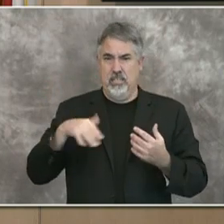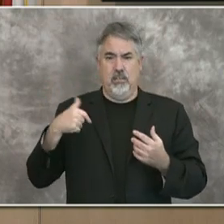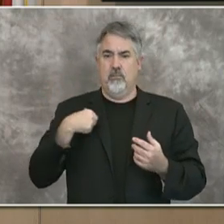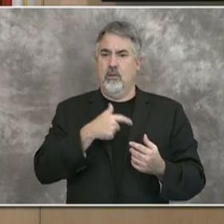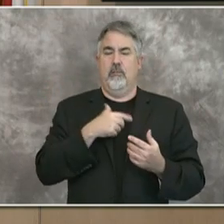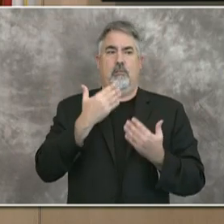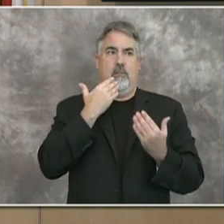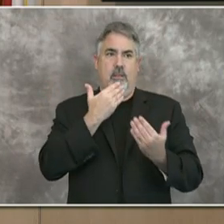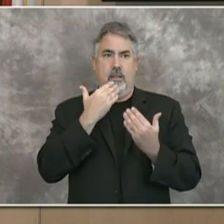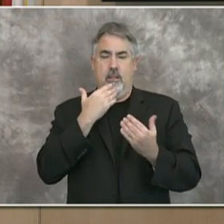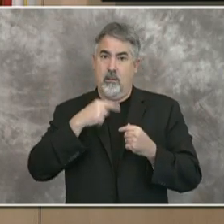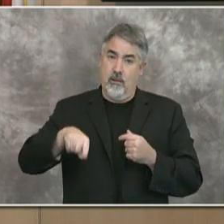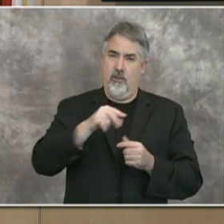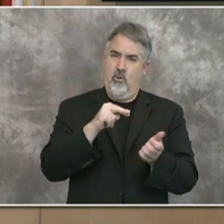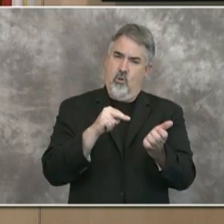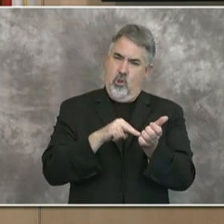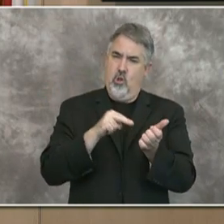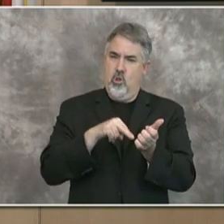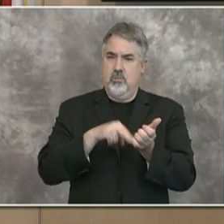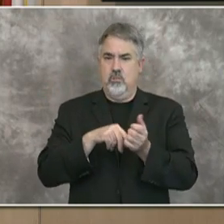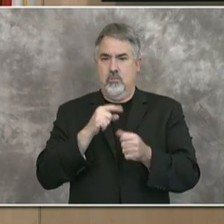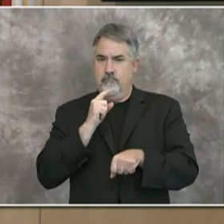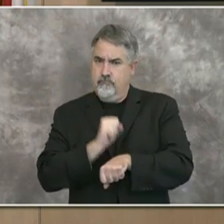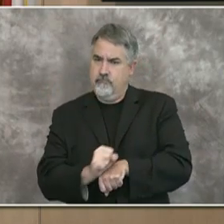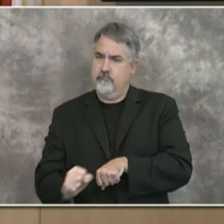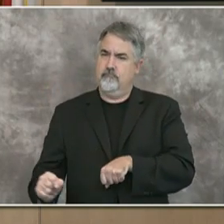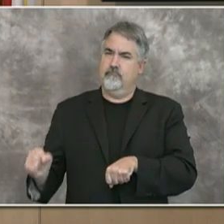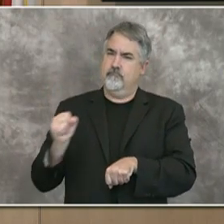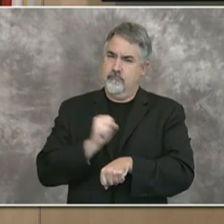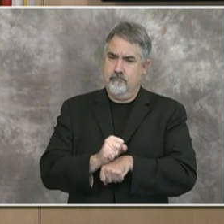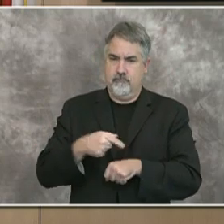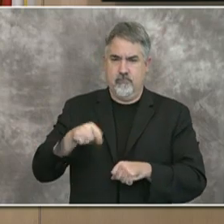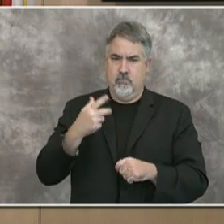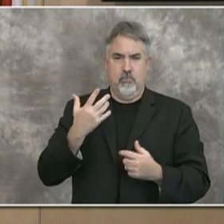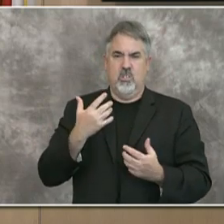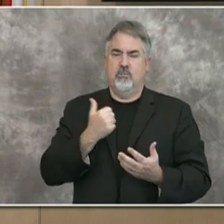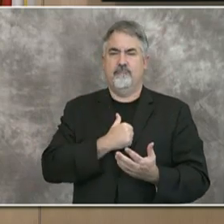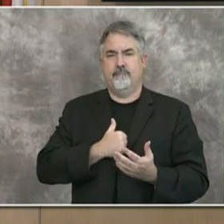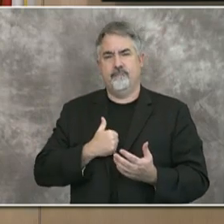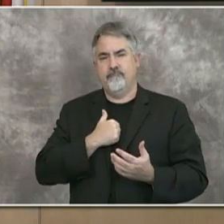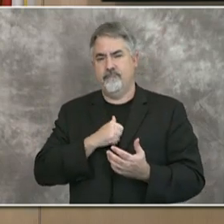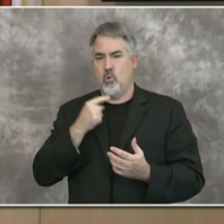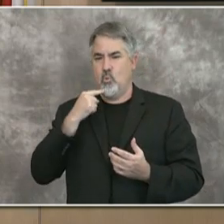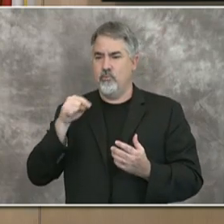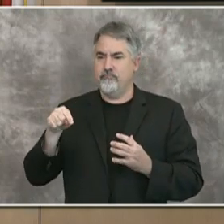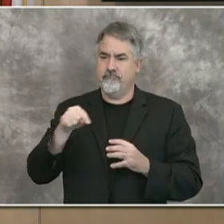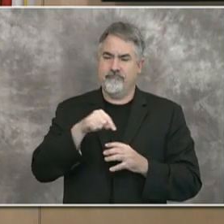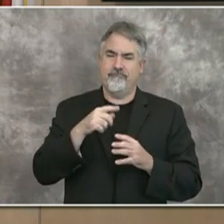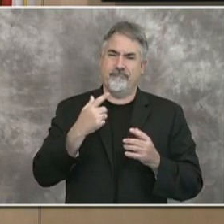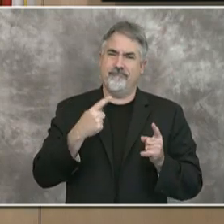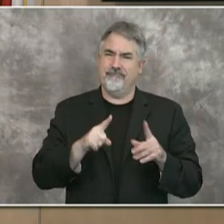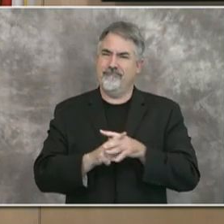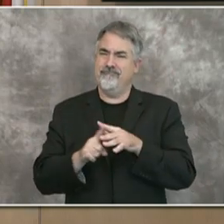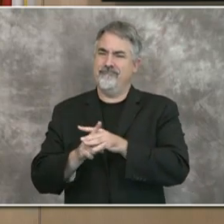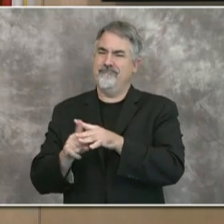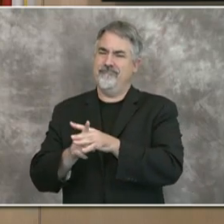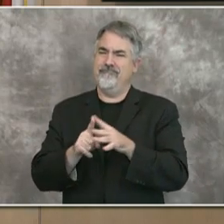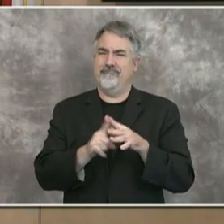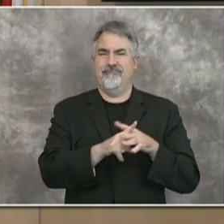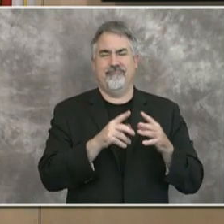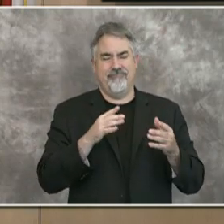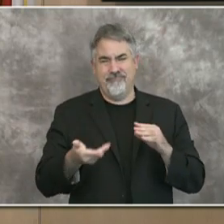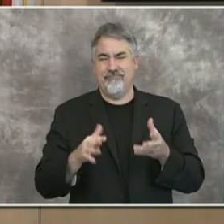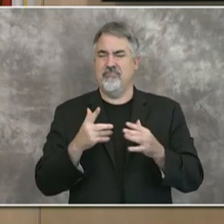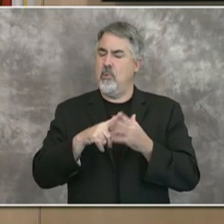our awareness, and our heartfelt sympathies and deep sense of gratitude to all of our nurses could